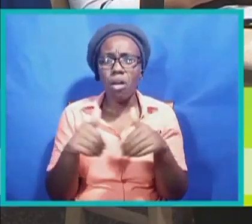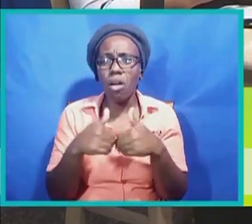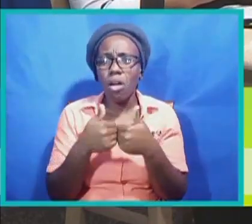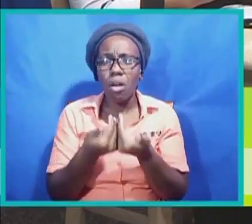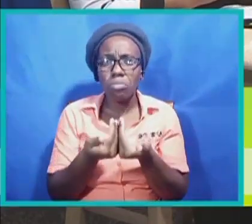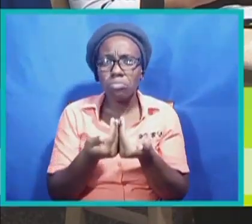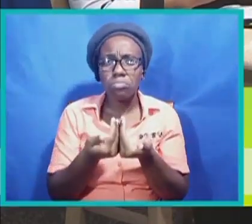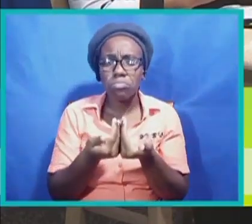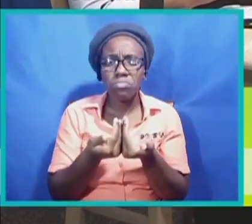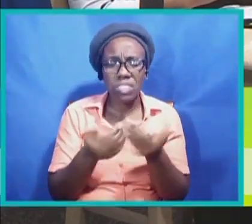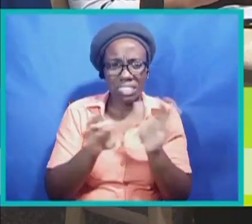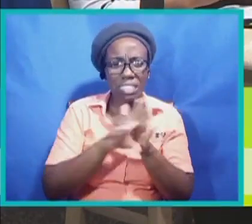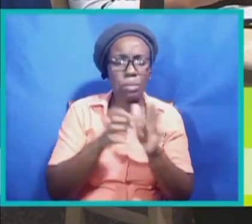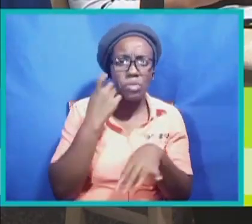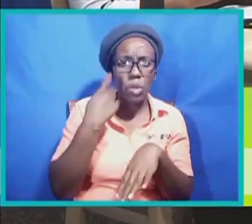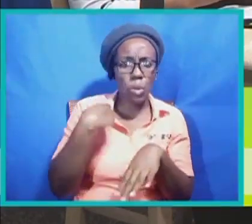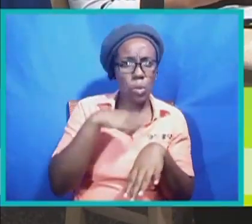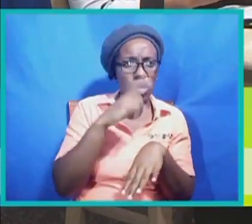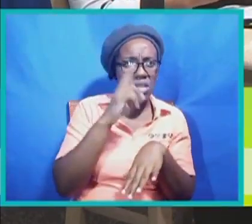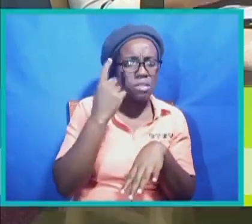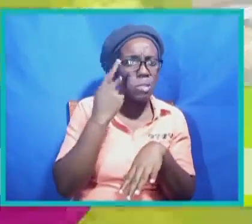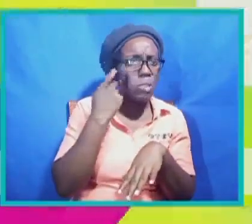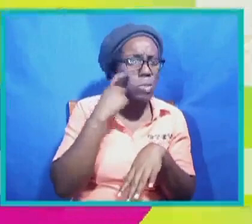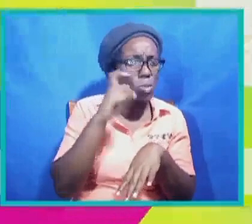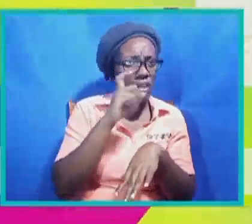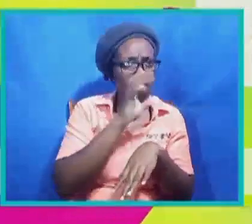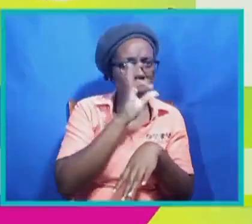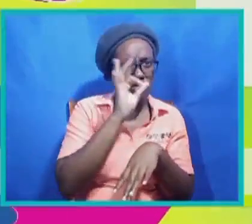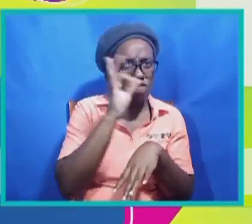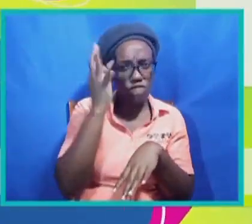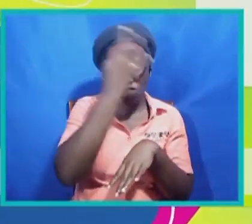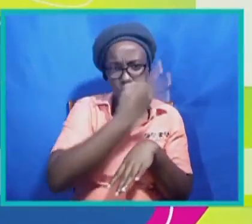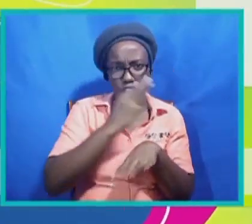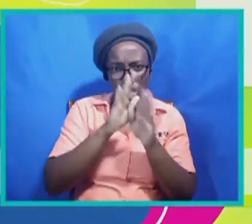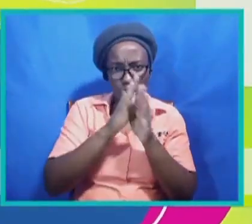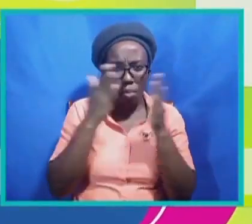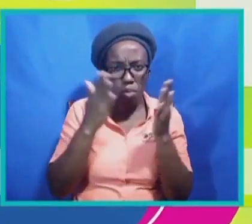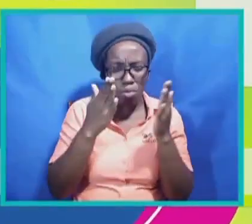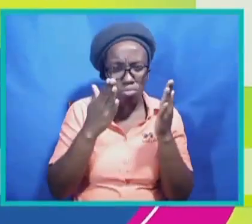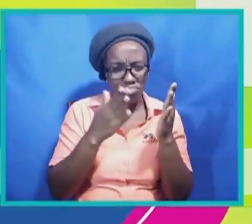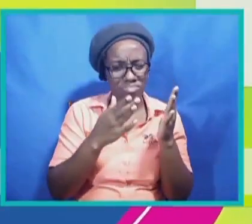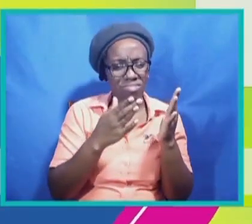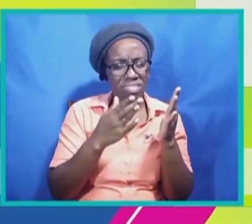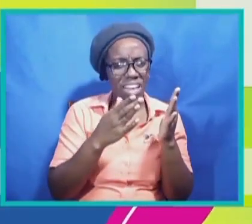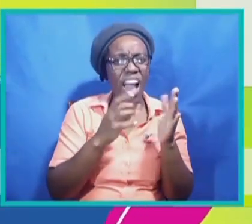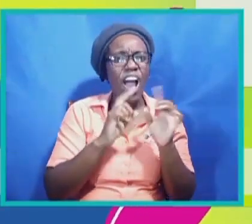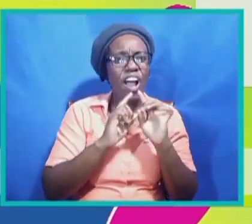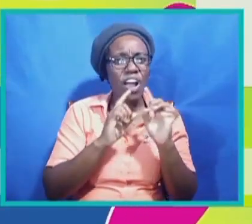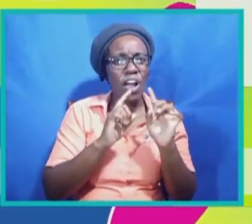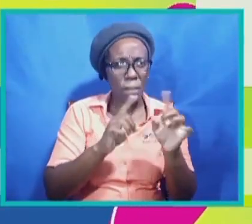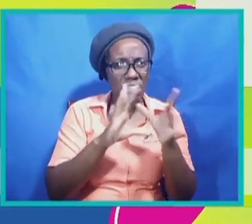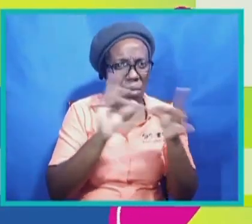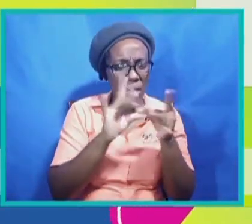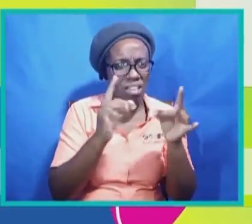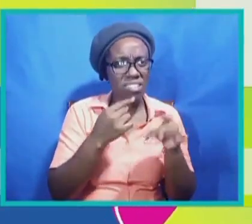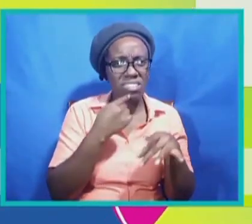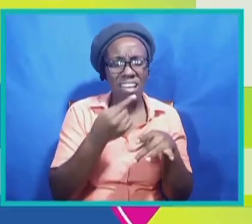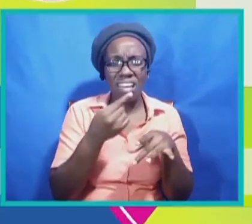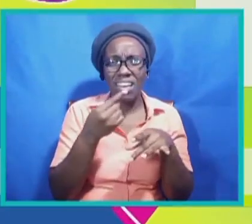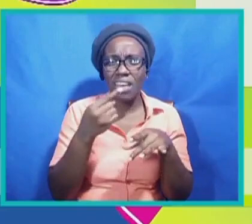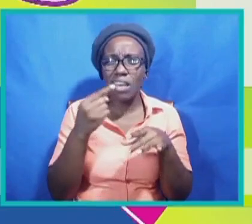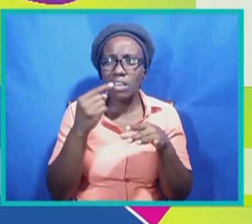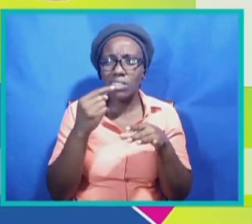received in terms of secondary school has too many subjects. Right. Jack of all trade, master of none.